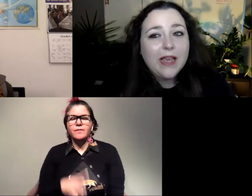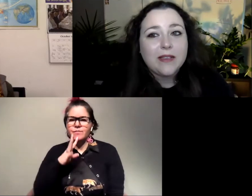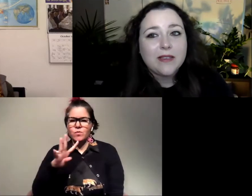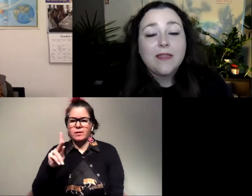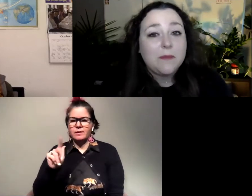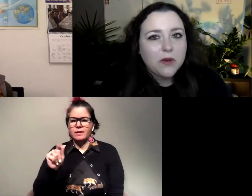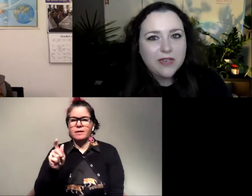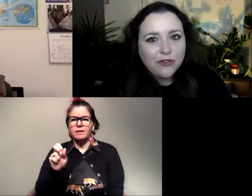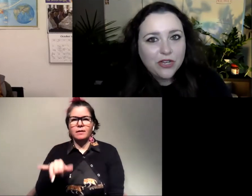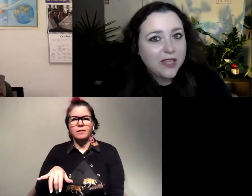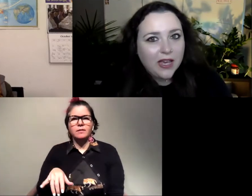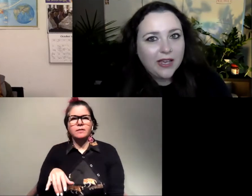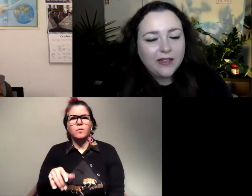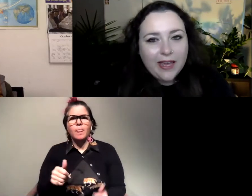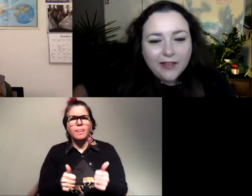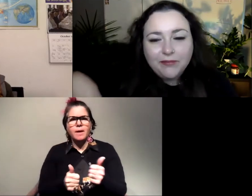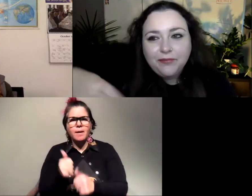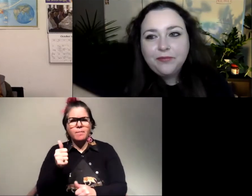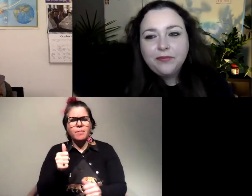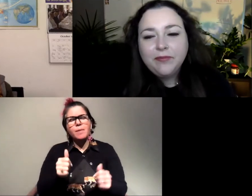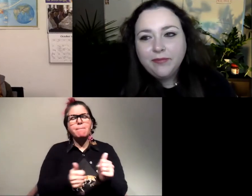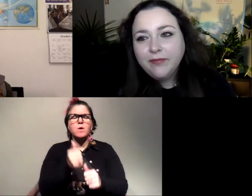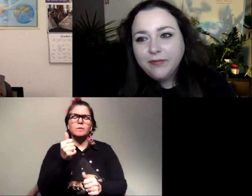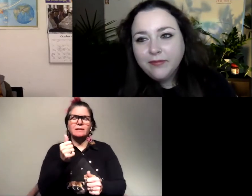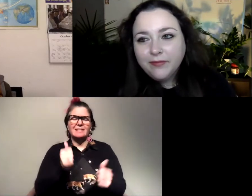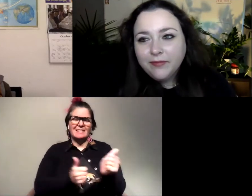What is the most dangerous thing in a lake?